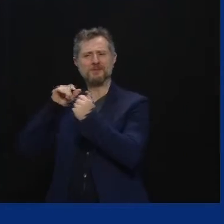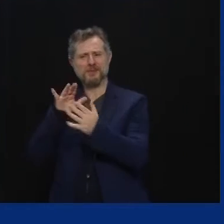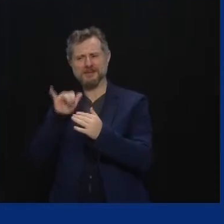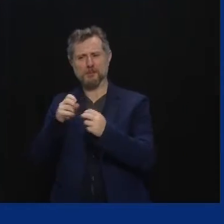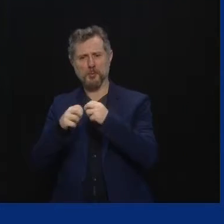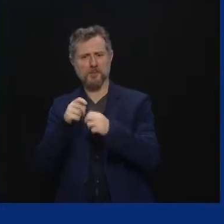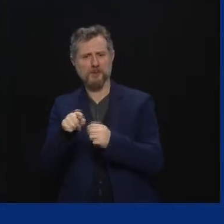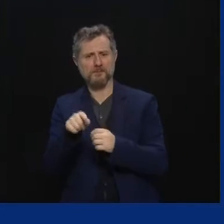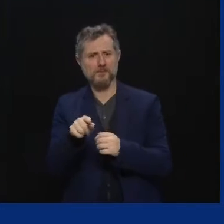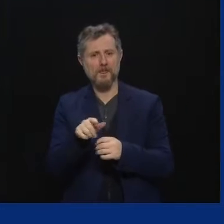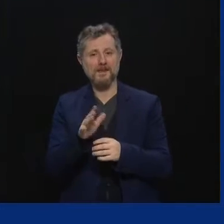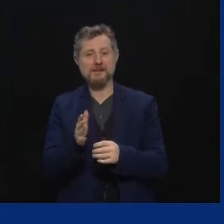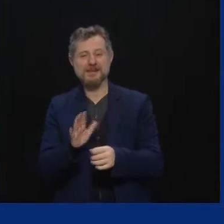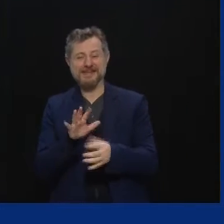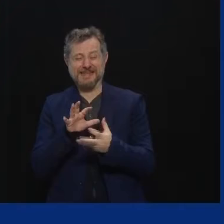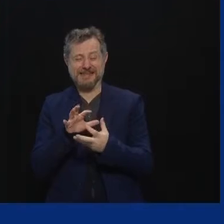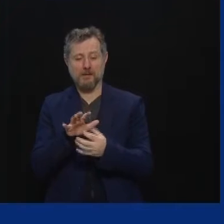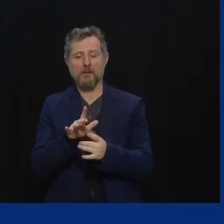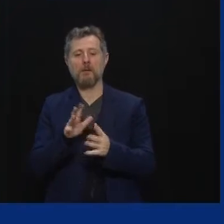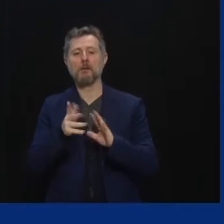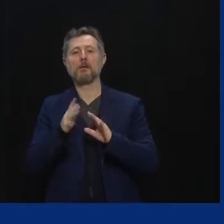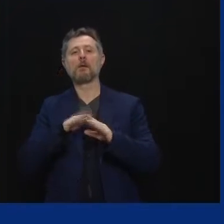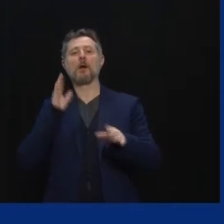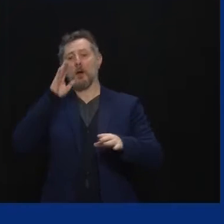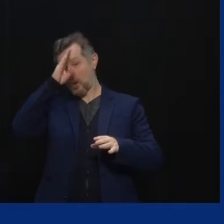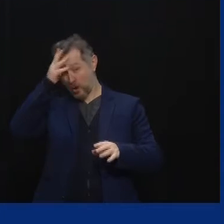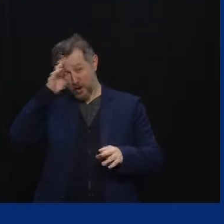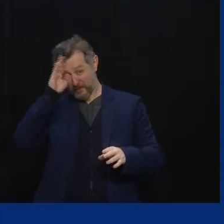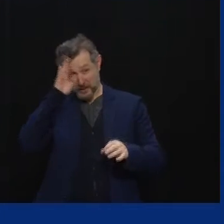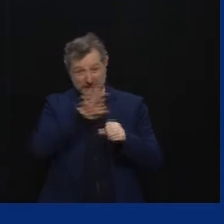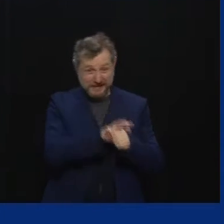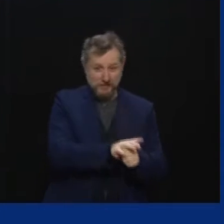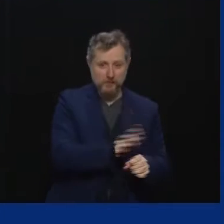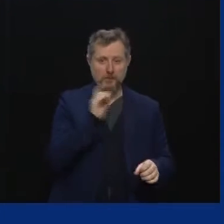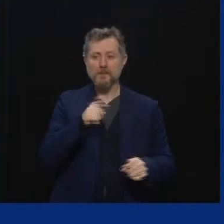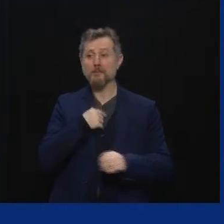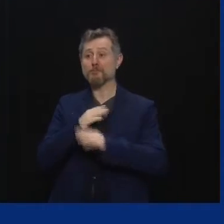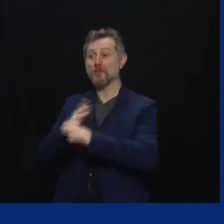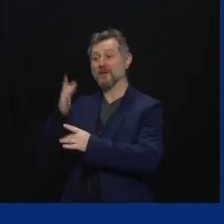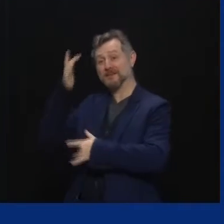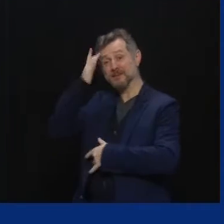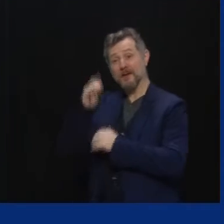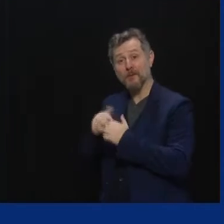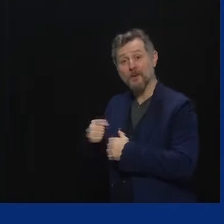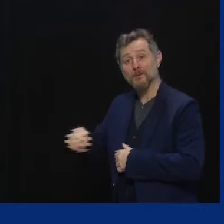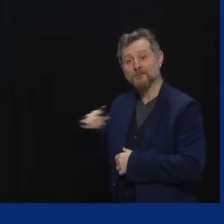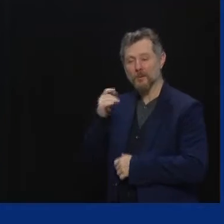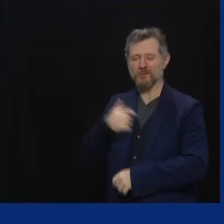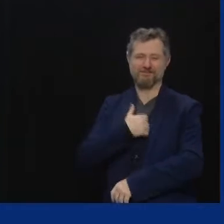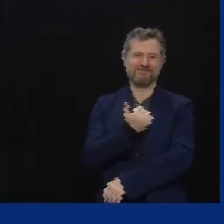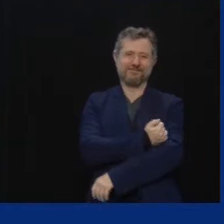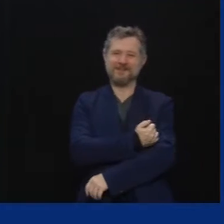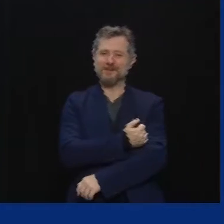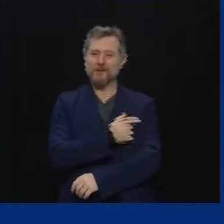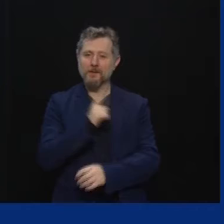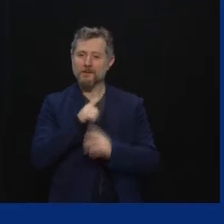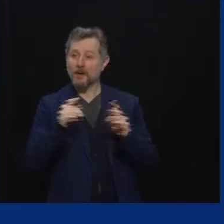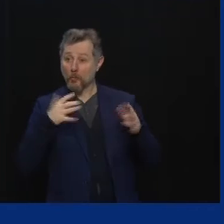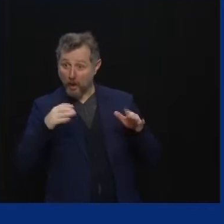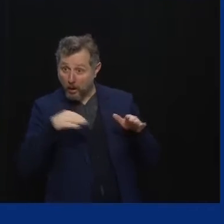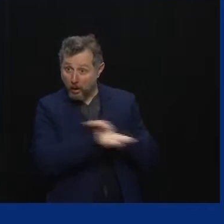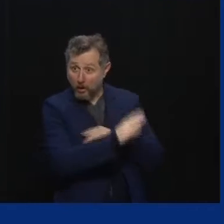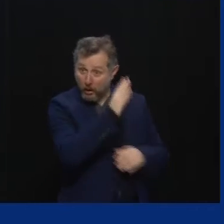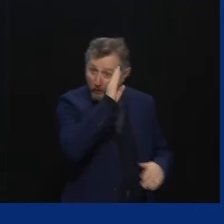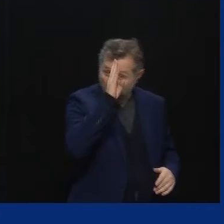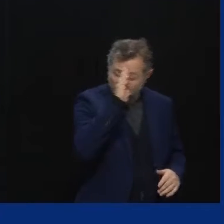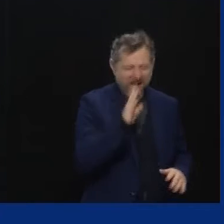some of the pressure off the hospitals. If we can keep them from getting sick because they have a booster, they won't go into a hospital, and that helps abate the situation we're in right now.